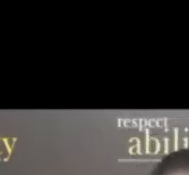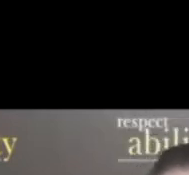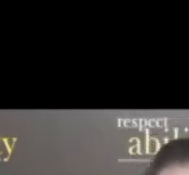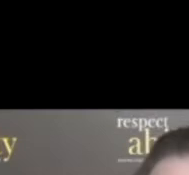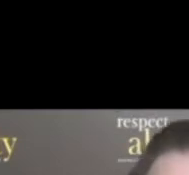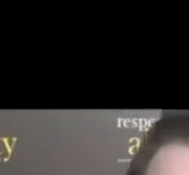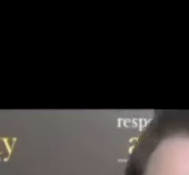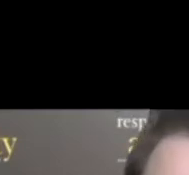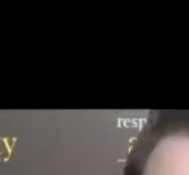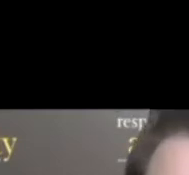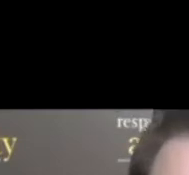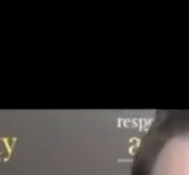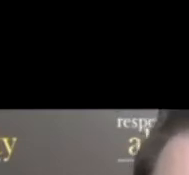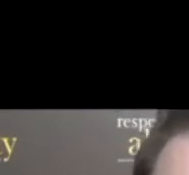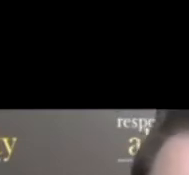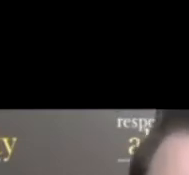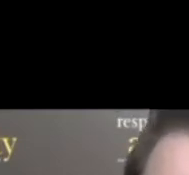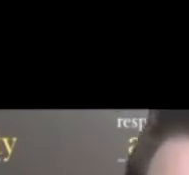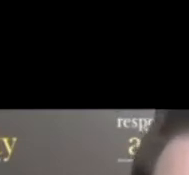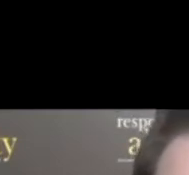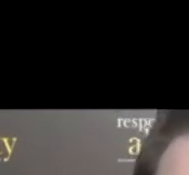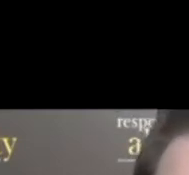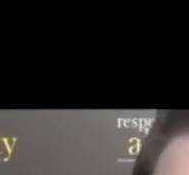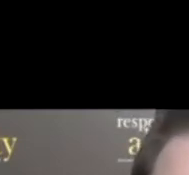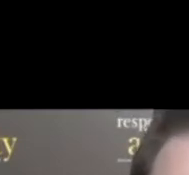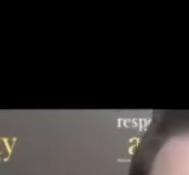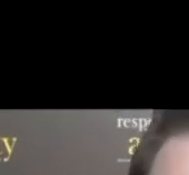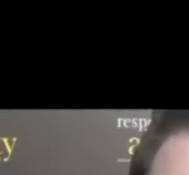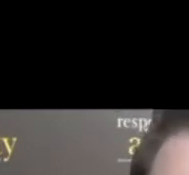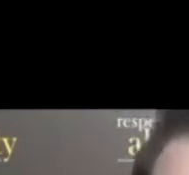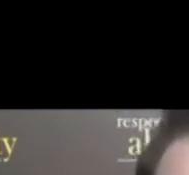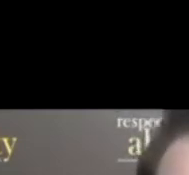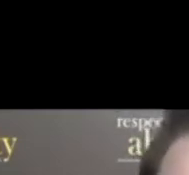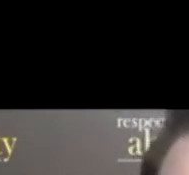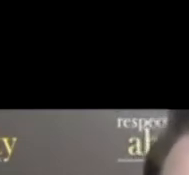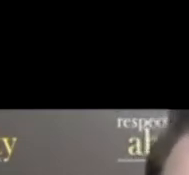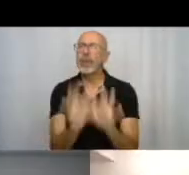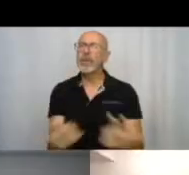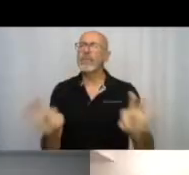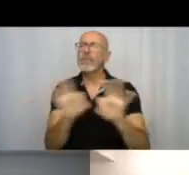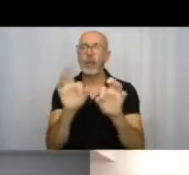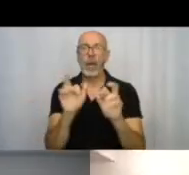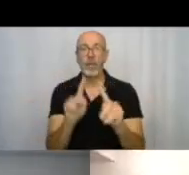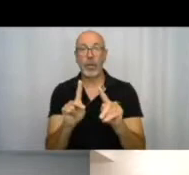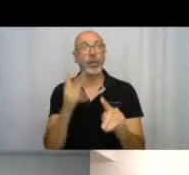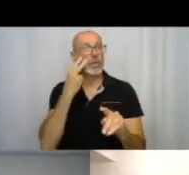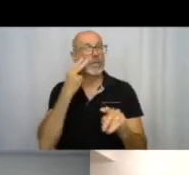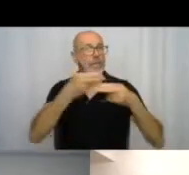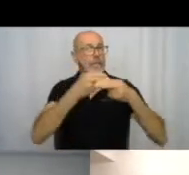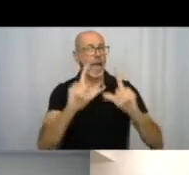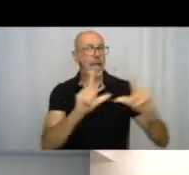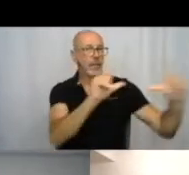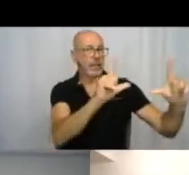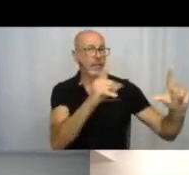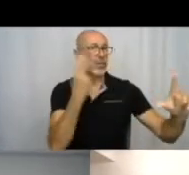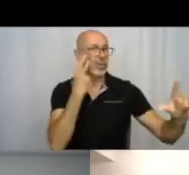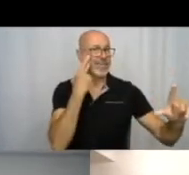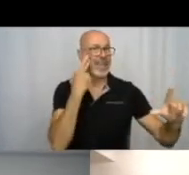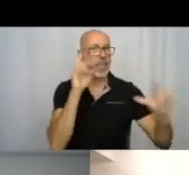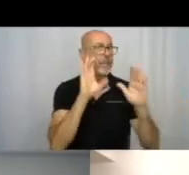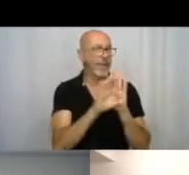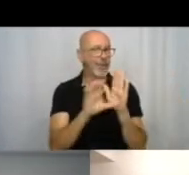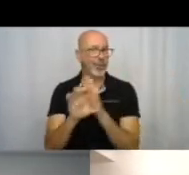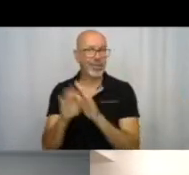are your panelists, and together we are going to be talking about this critical opportunity. I'm going to turn on a slide deck here. You've got some headshots of us,